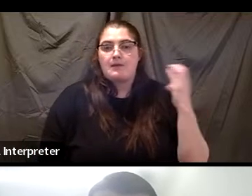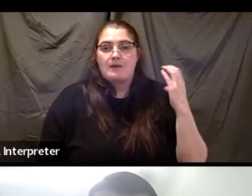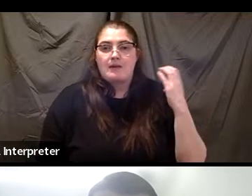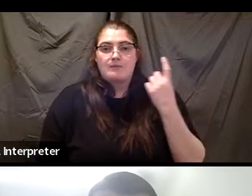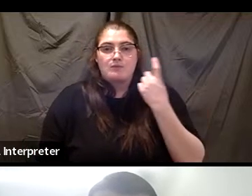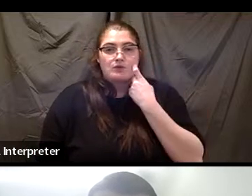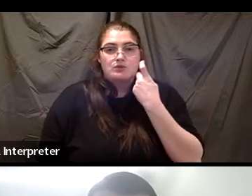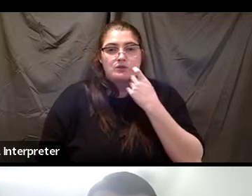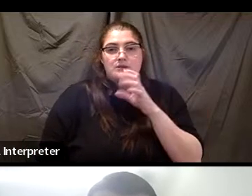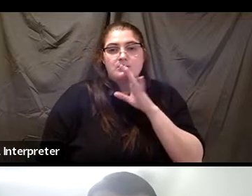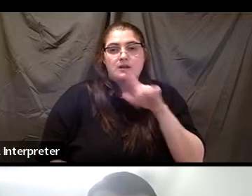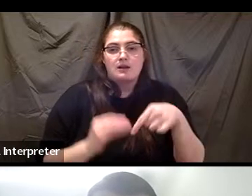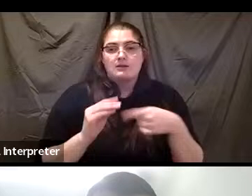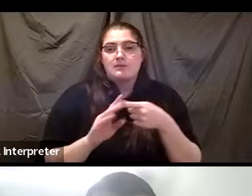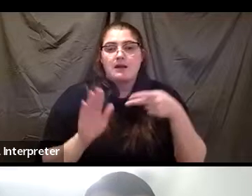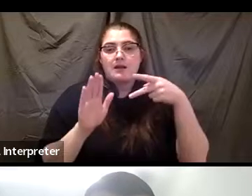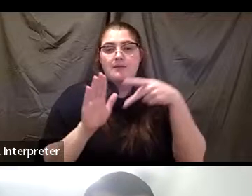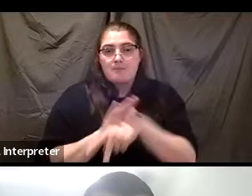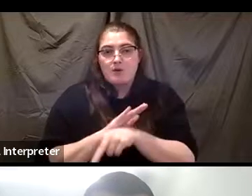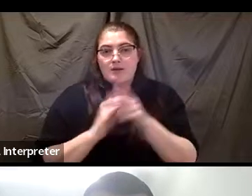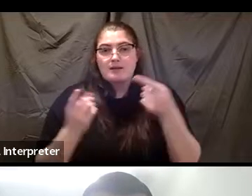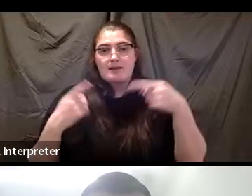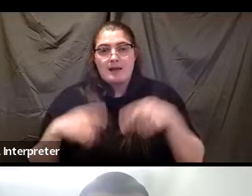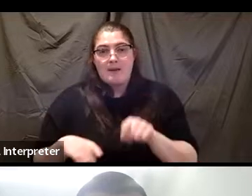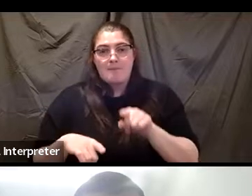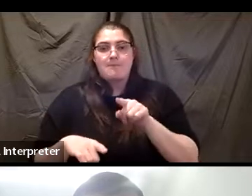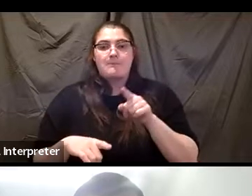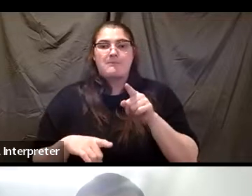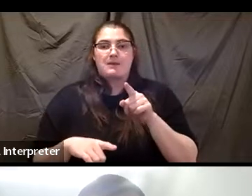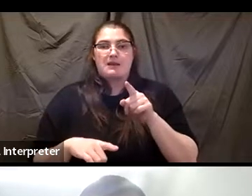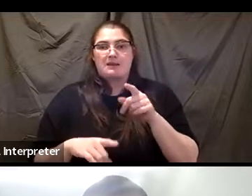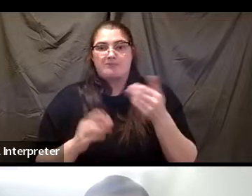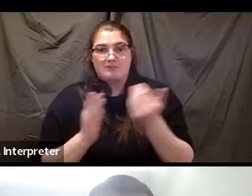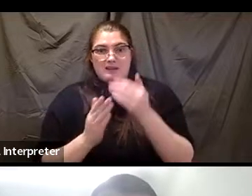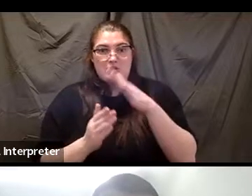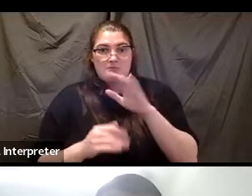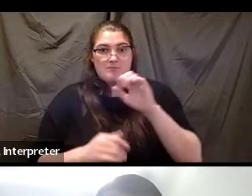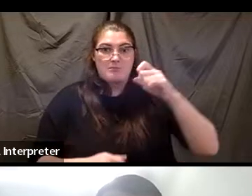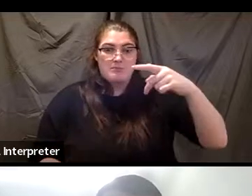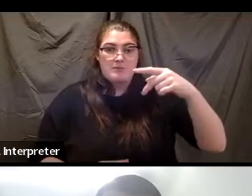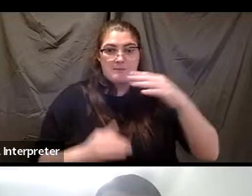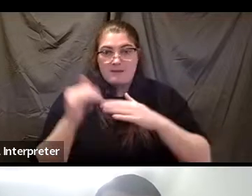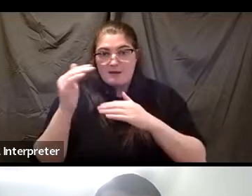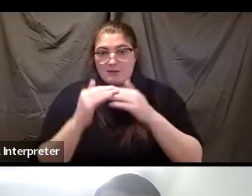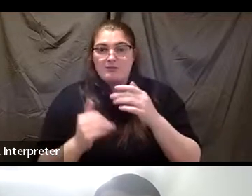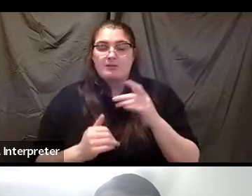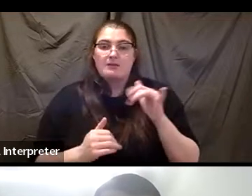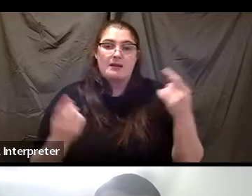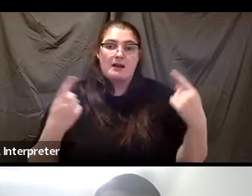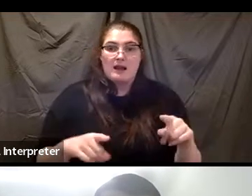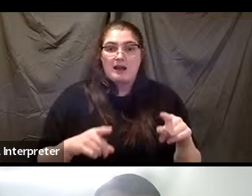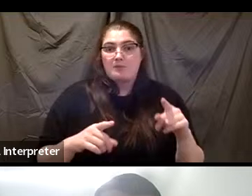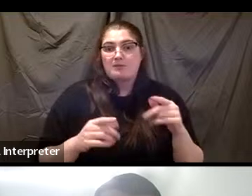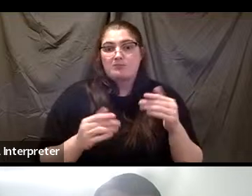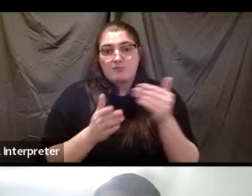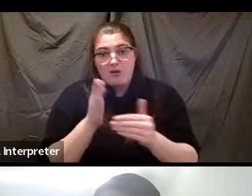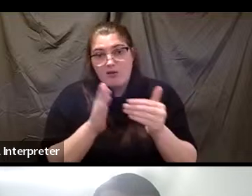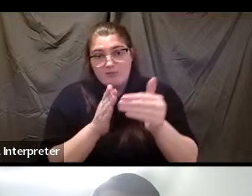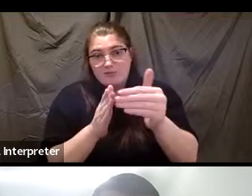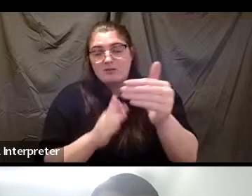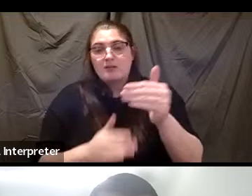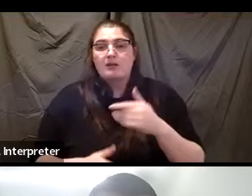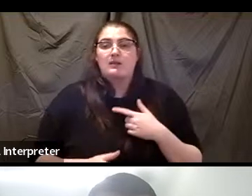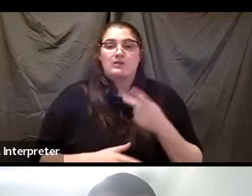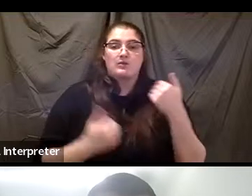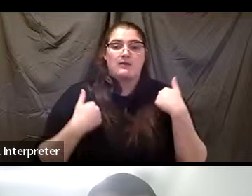about a homicide not 100 feet away from there. That's on a regular basis, and sadly, you have it on both sides, on Mount Olivet and on